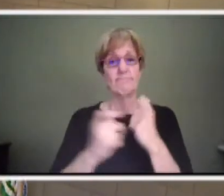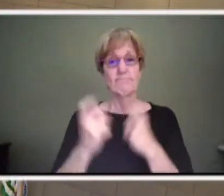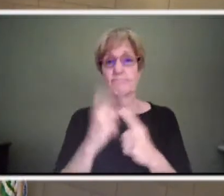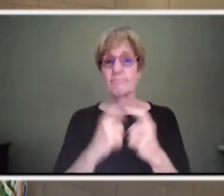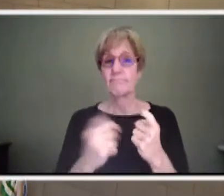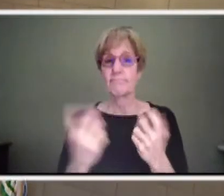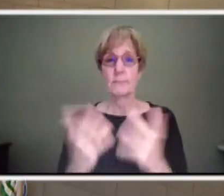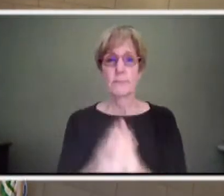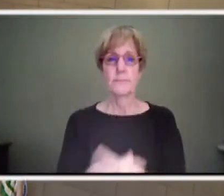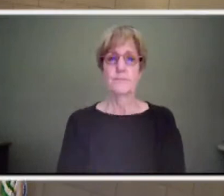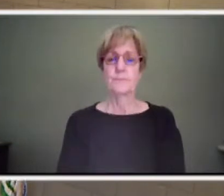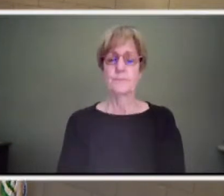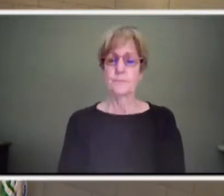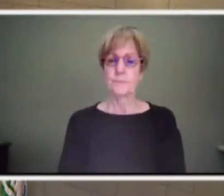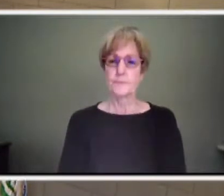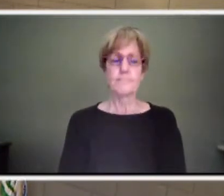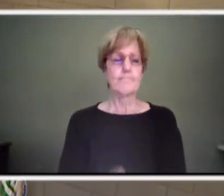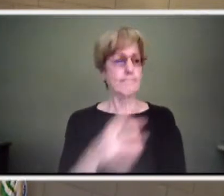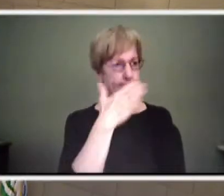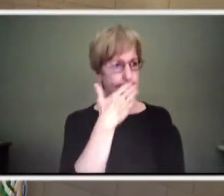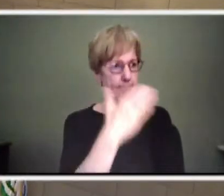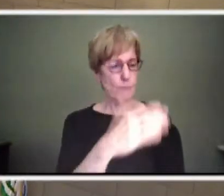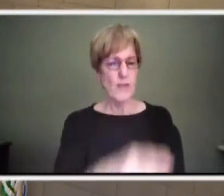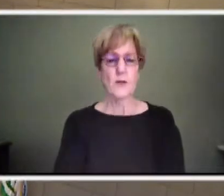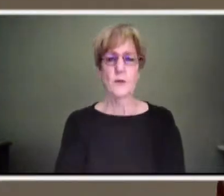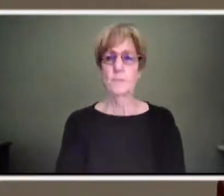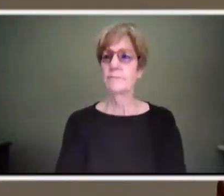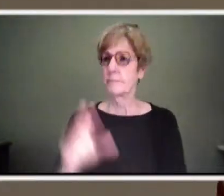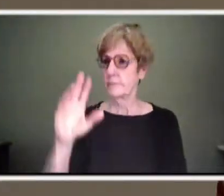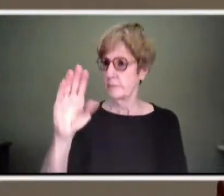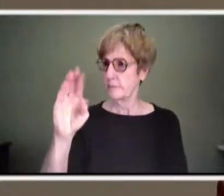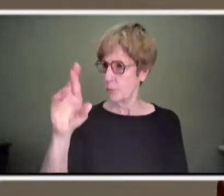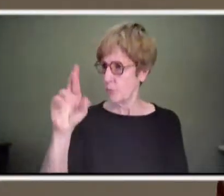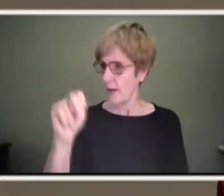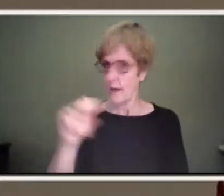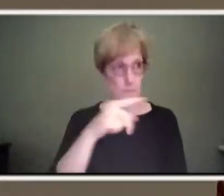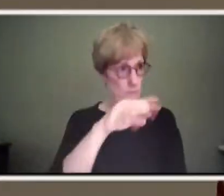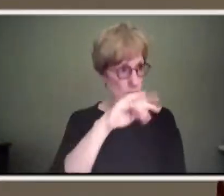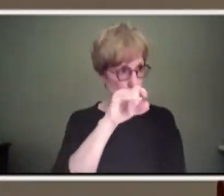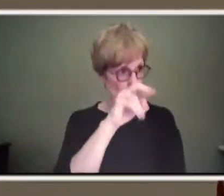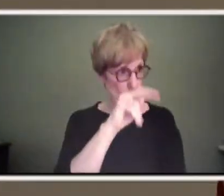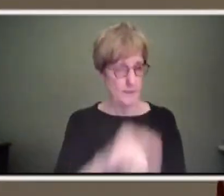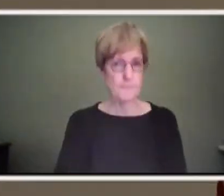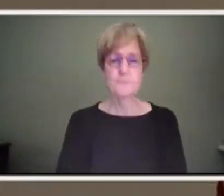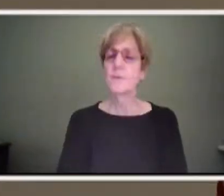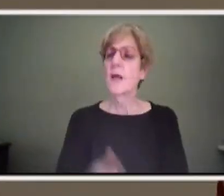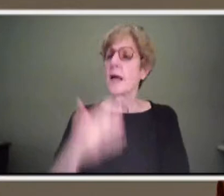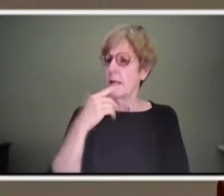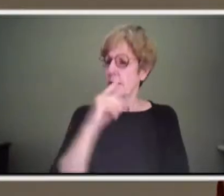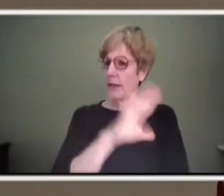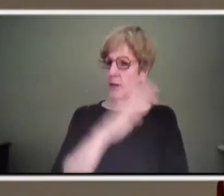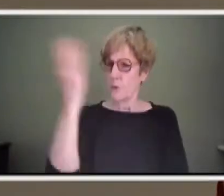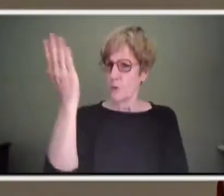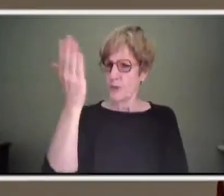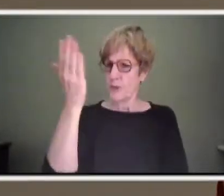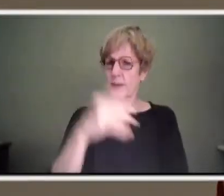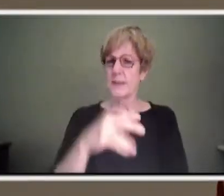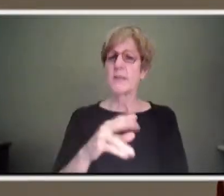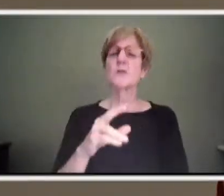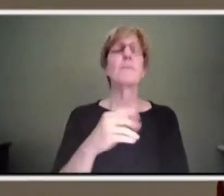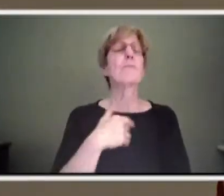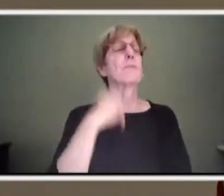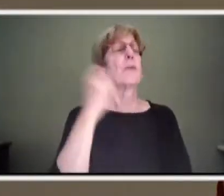Thank you very much, Mr. Brown. Ms. Johnson? Thank you for the presentation. I do have a